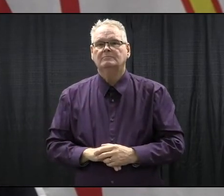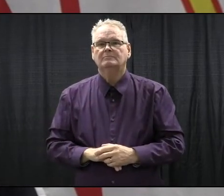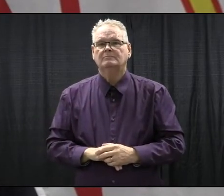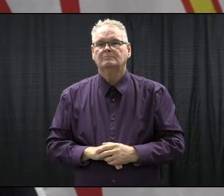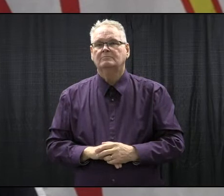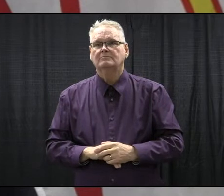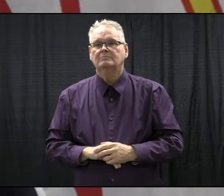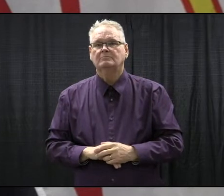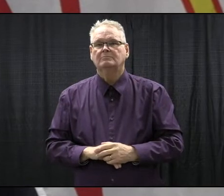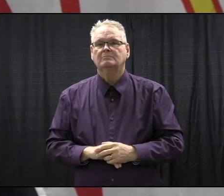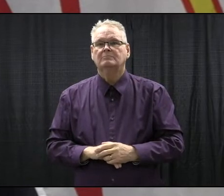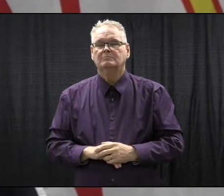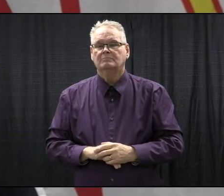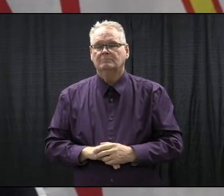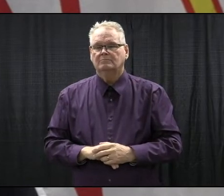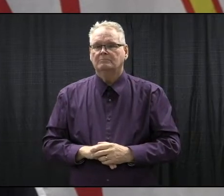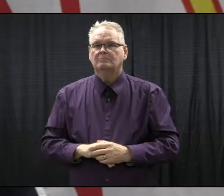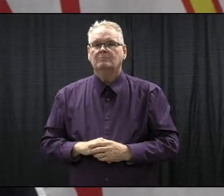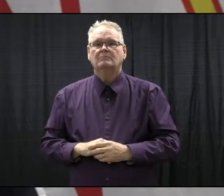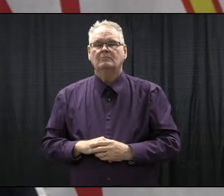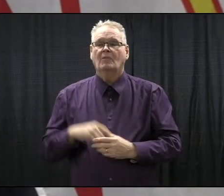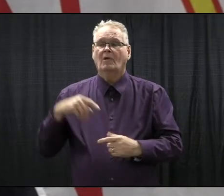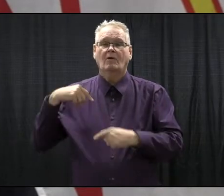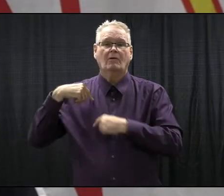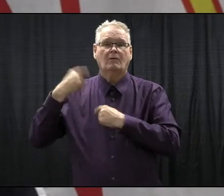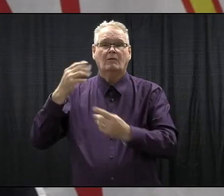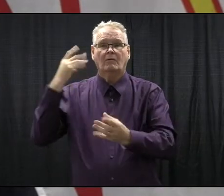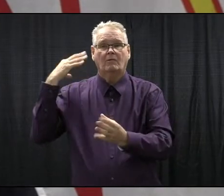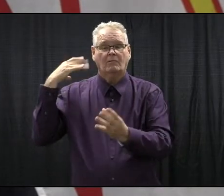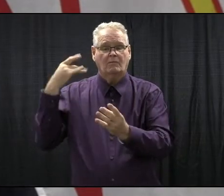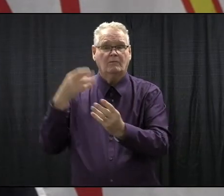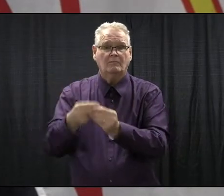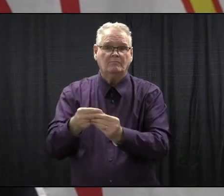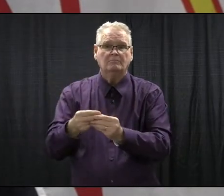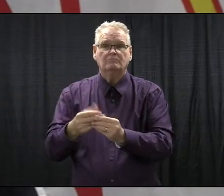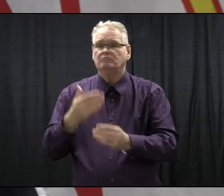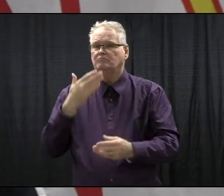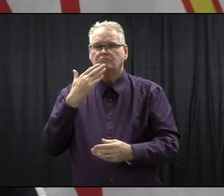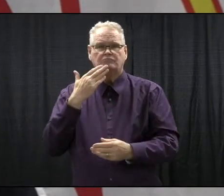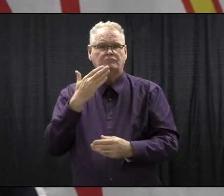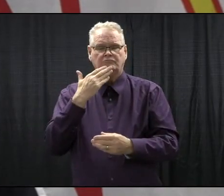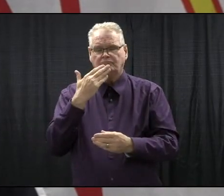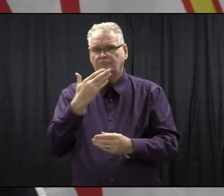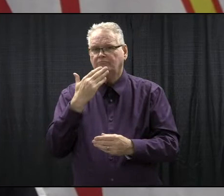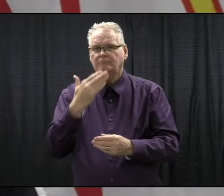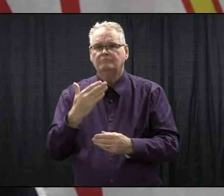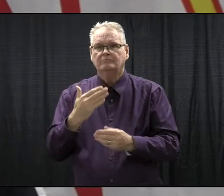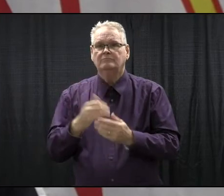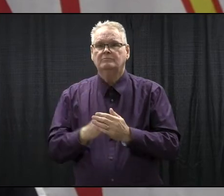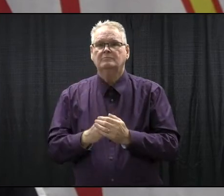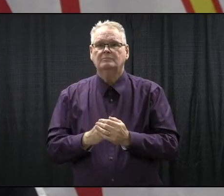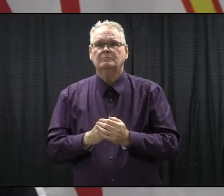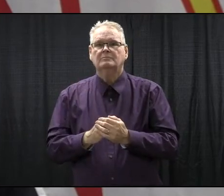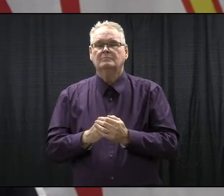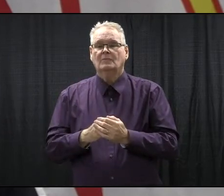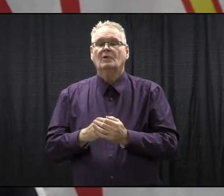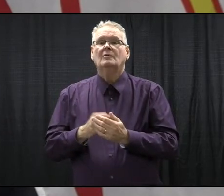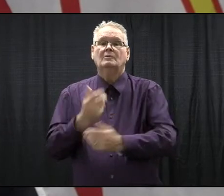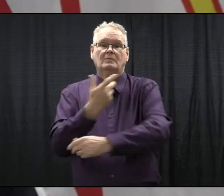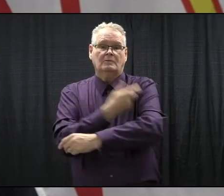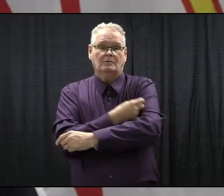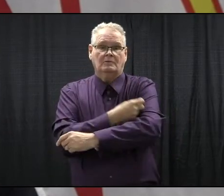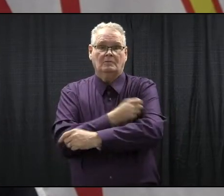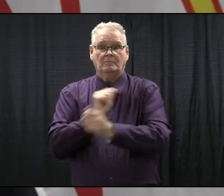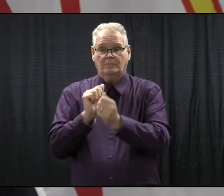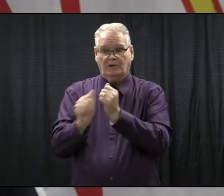and provided that we reach the fully vaccinated mark, which means 2 weeks have passed since the second